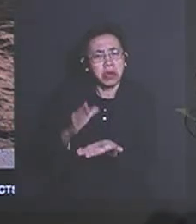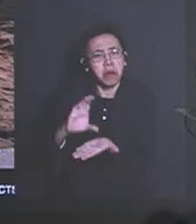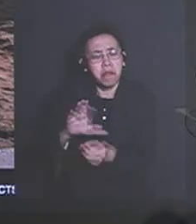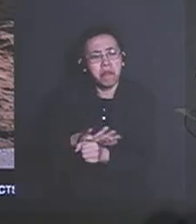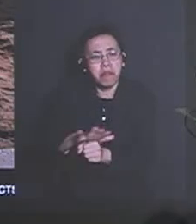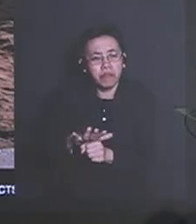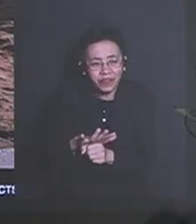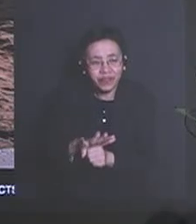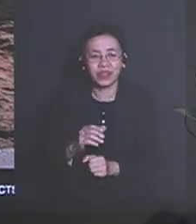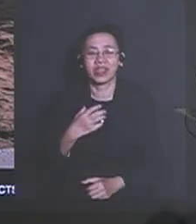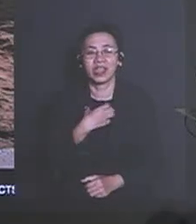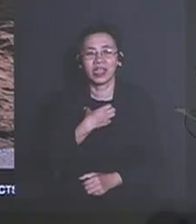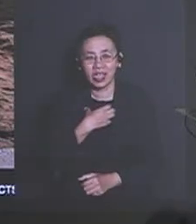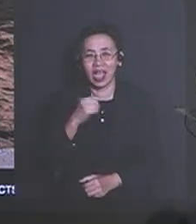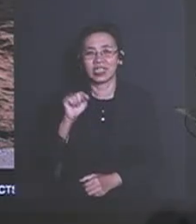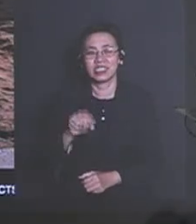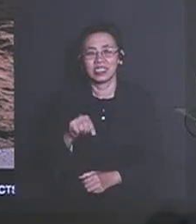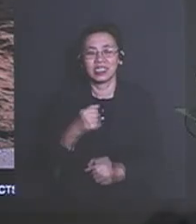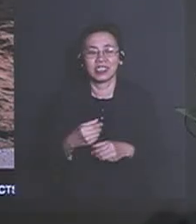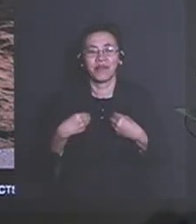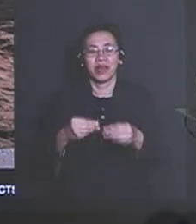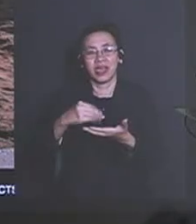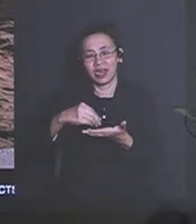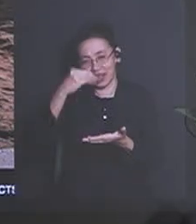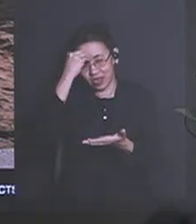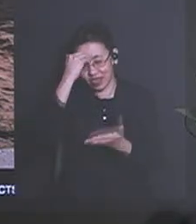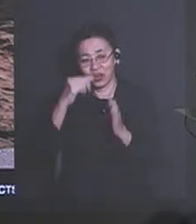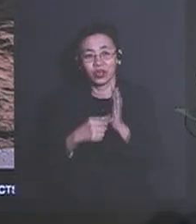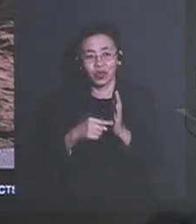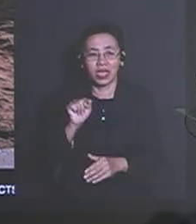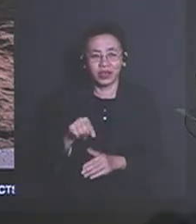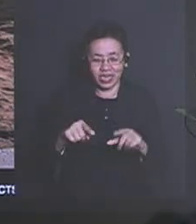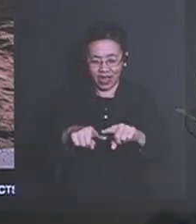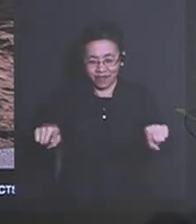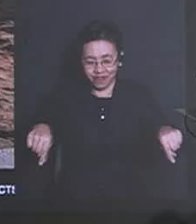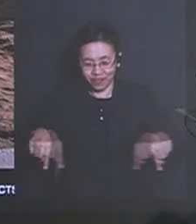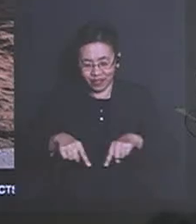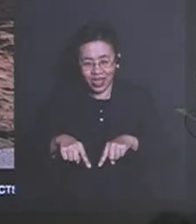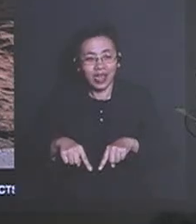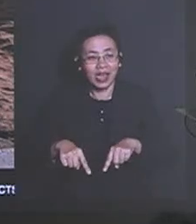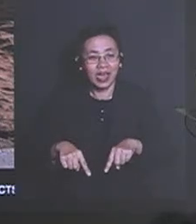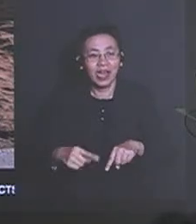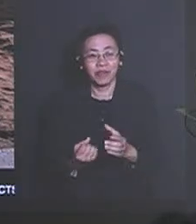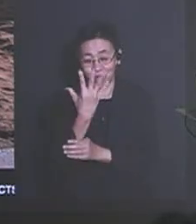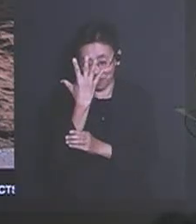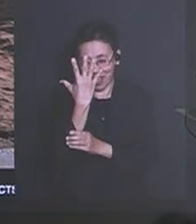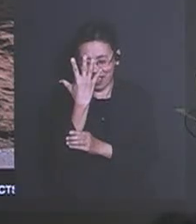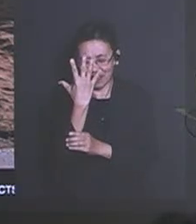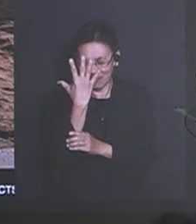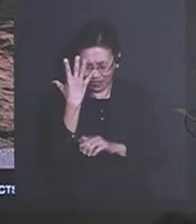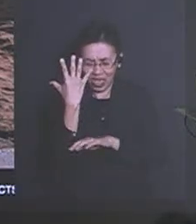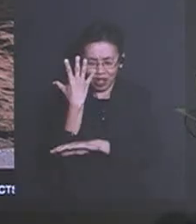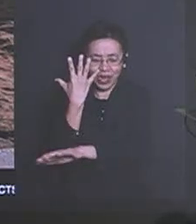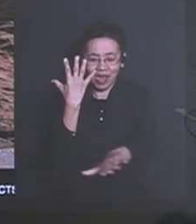example, this time we designed a deck space under the existing trees, which both sides of the building staircase can